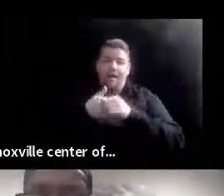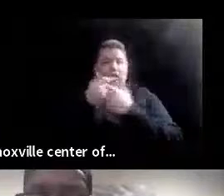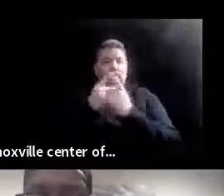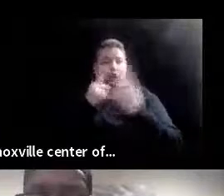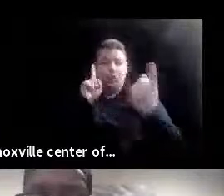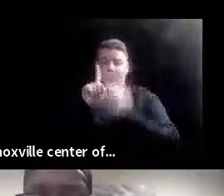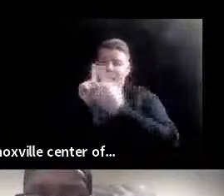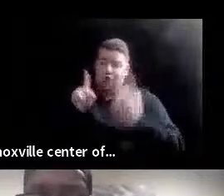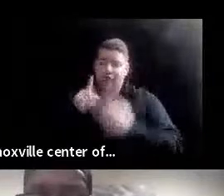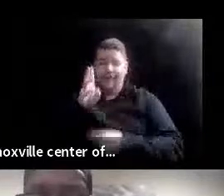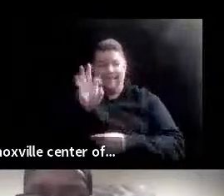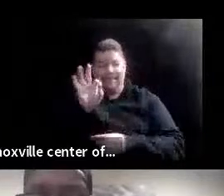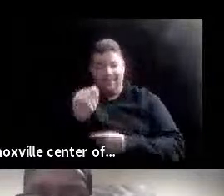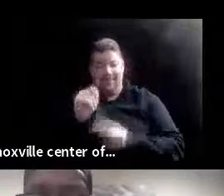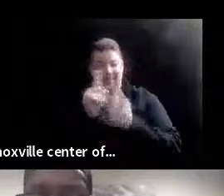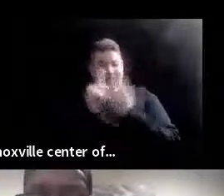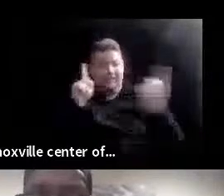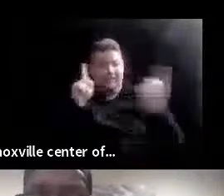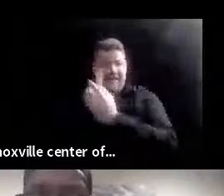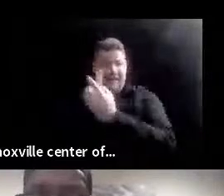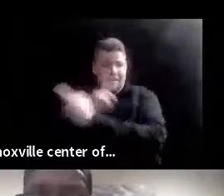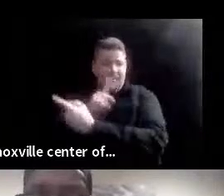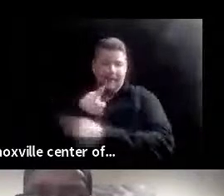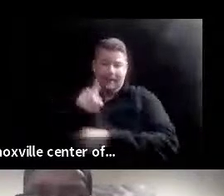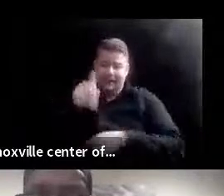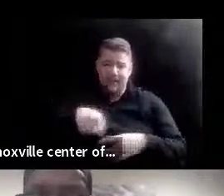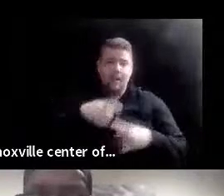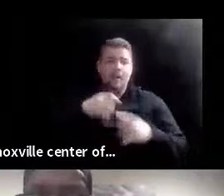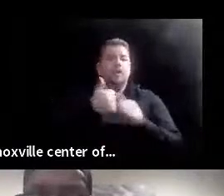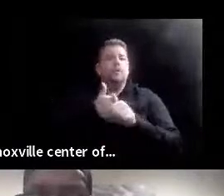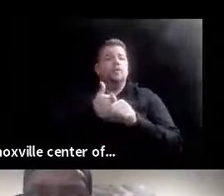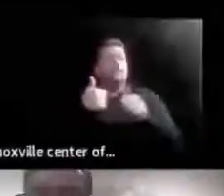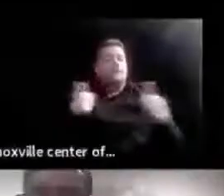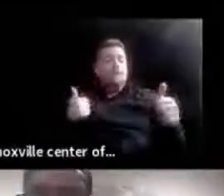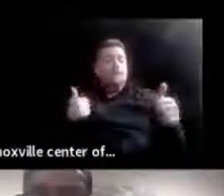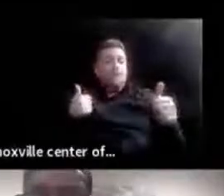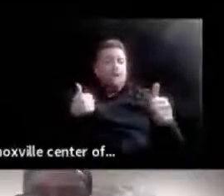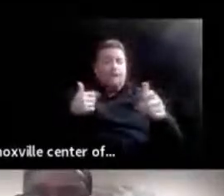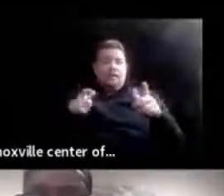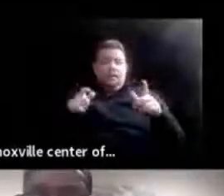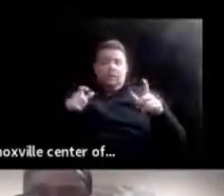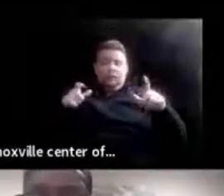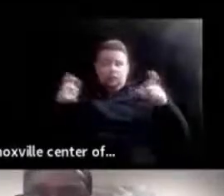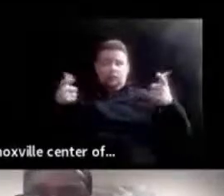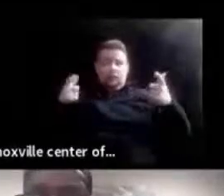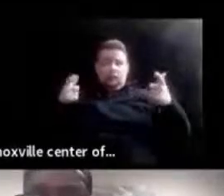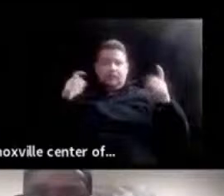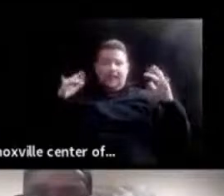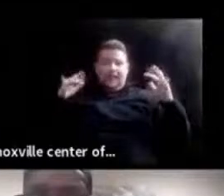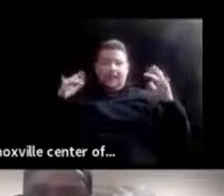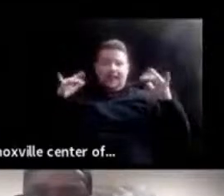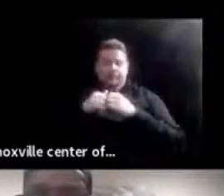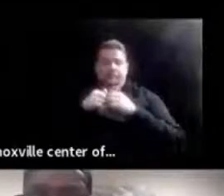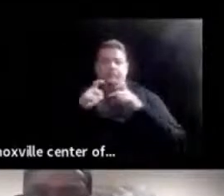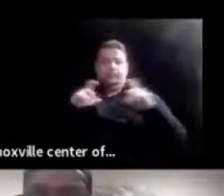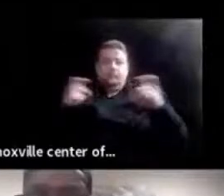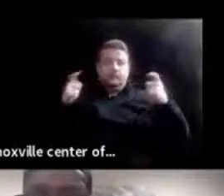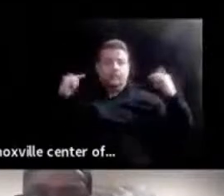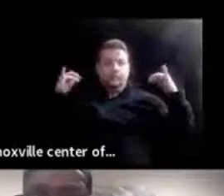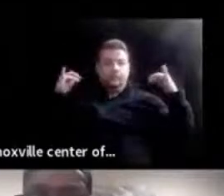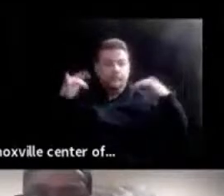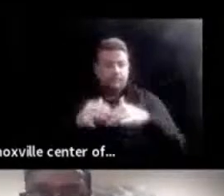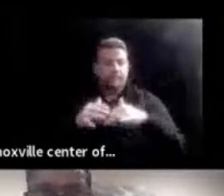6 foot, and to avoid large gatherings or larger